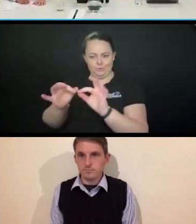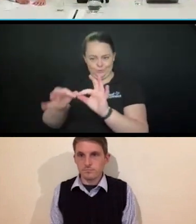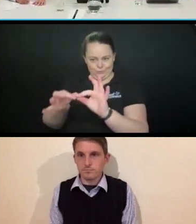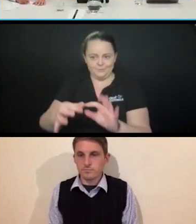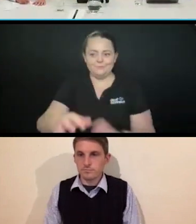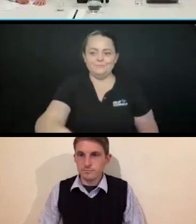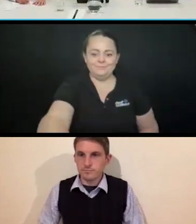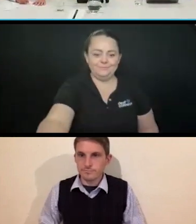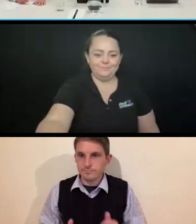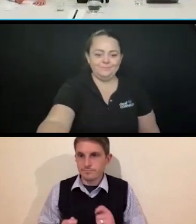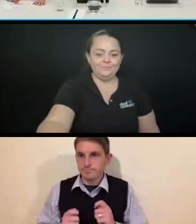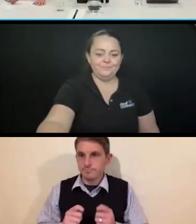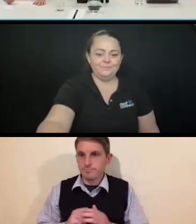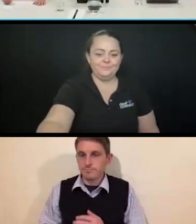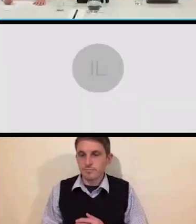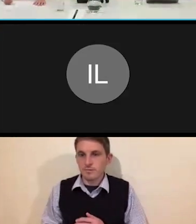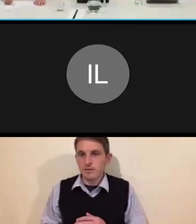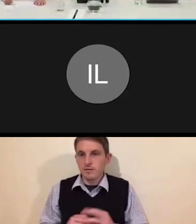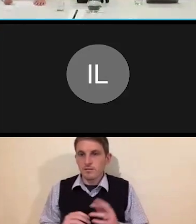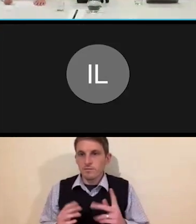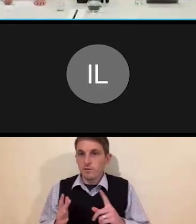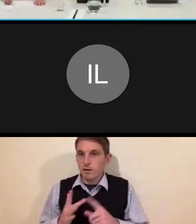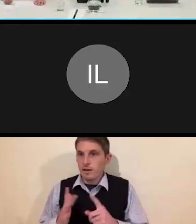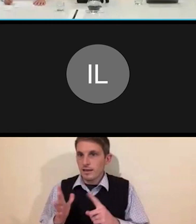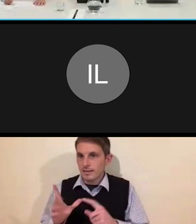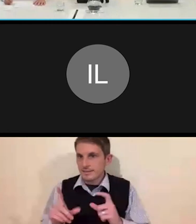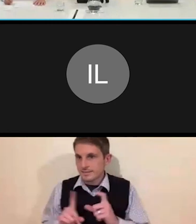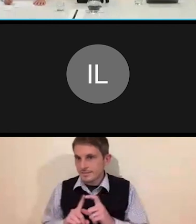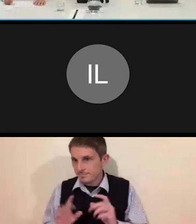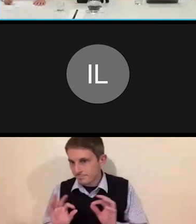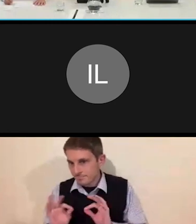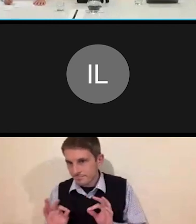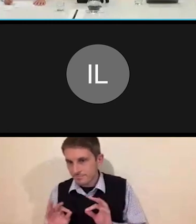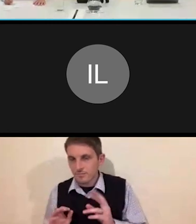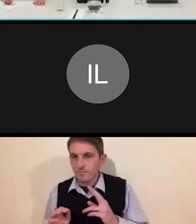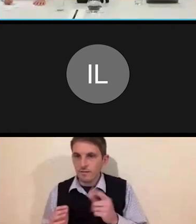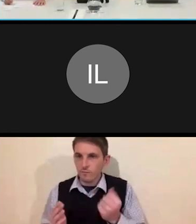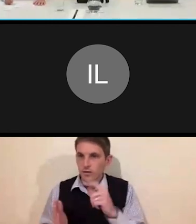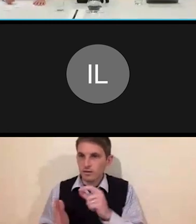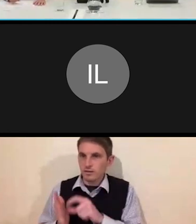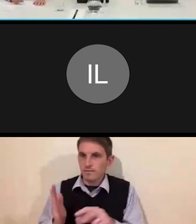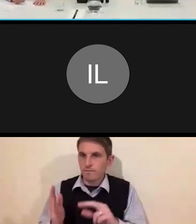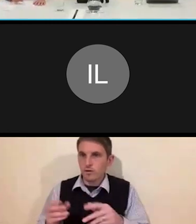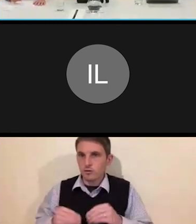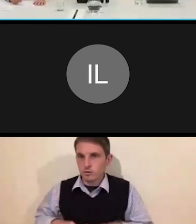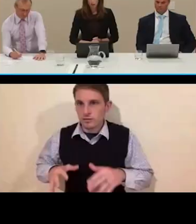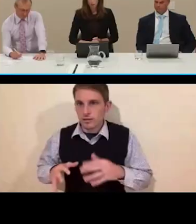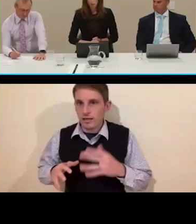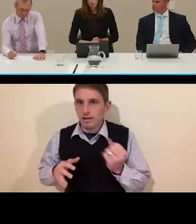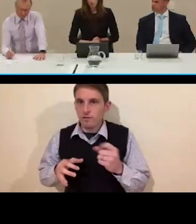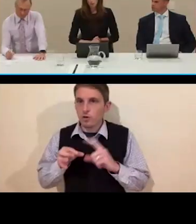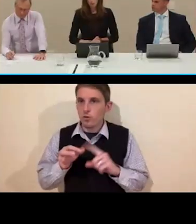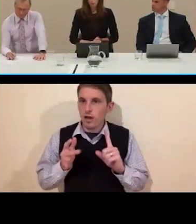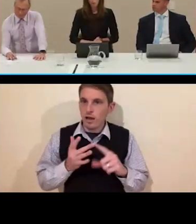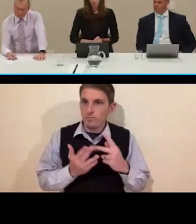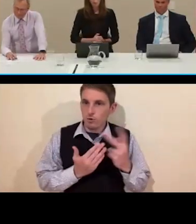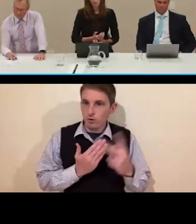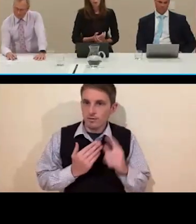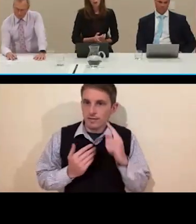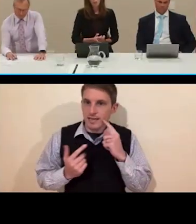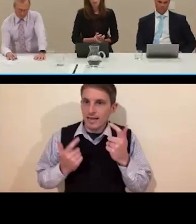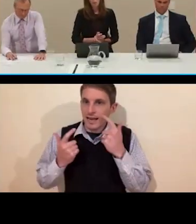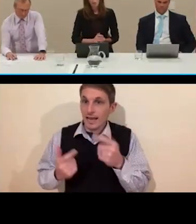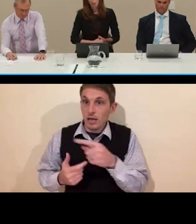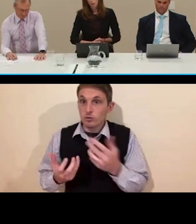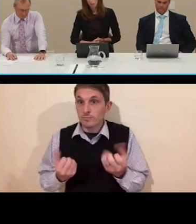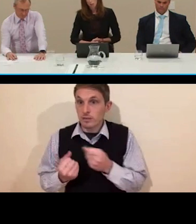will have touched on in outlining the quality indicator for incontinence care, for the purposes of the QI program, care recipients who do